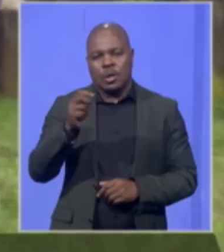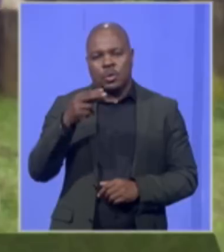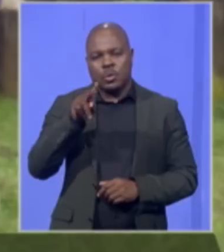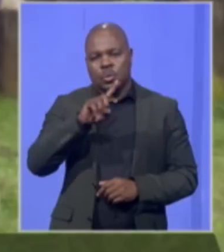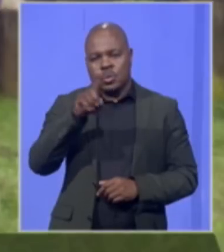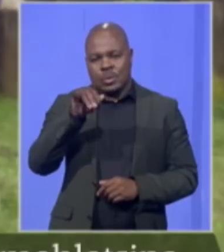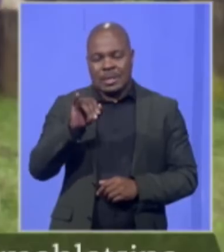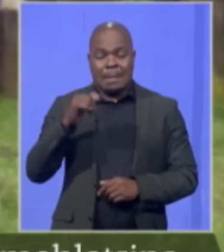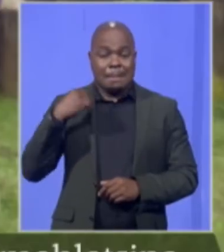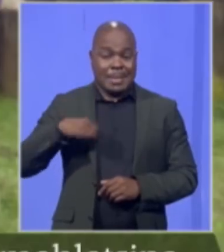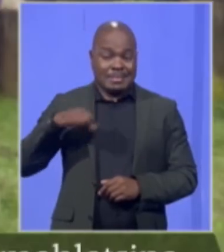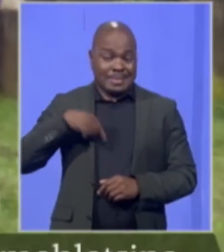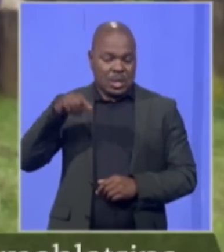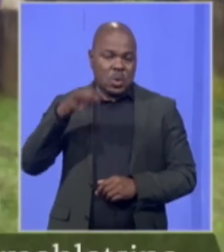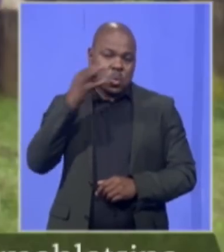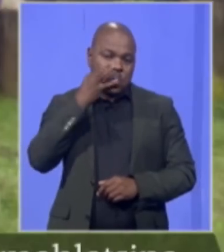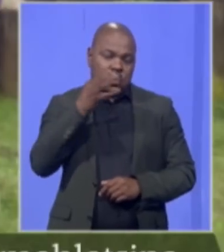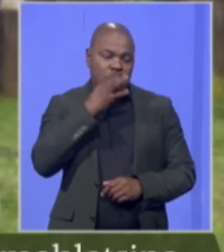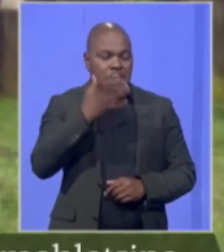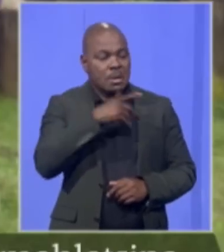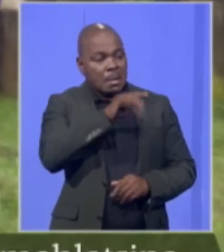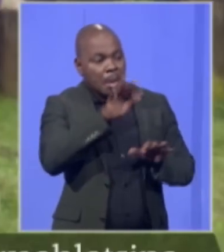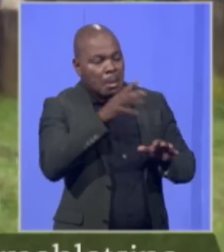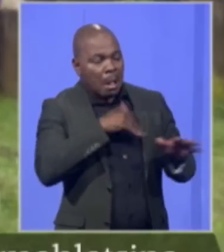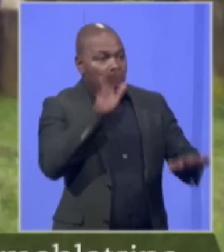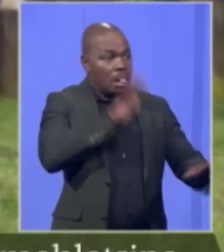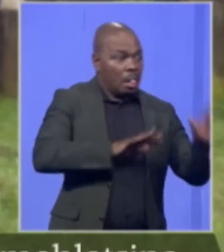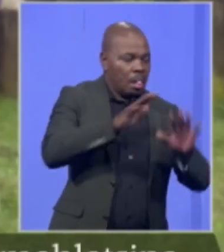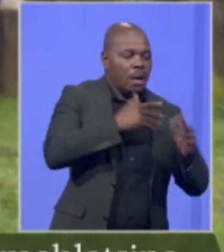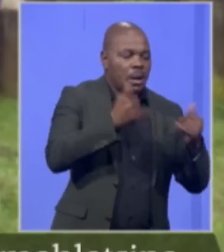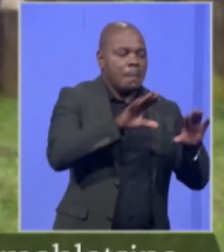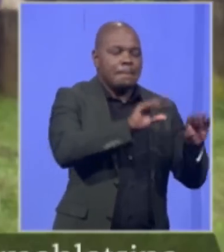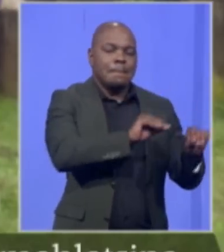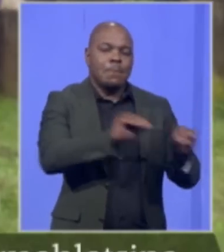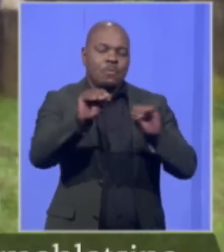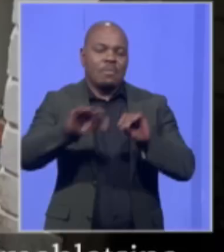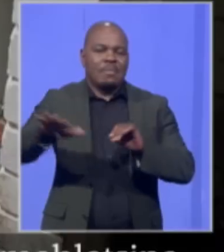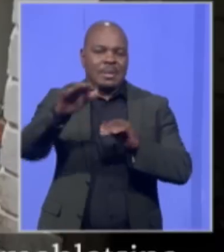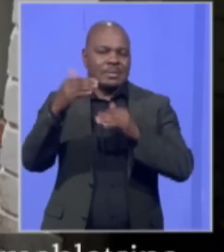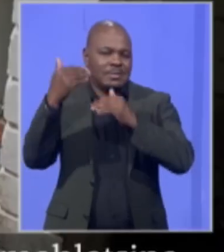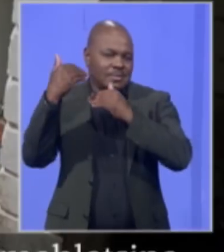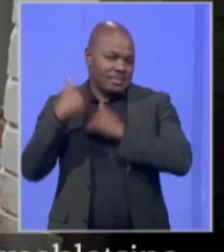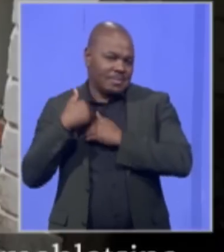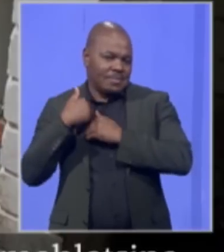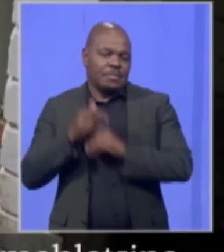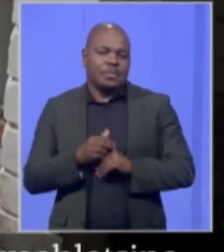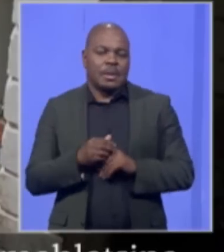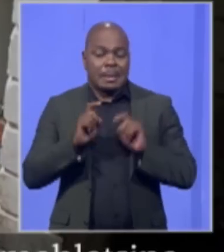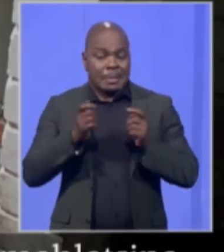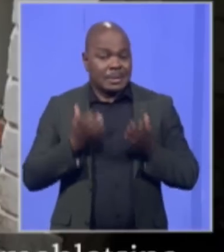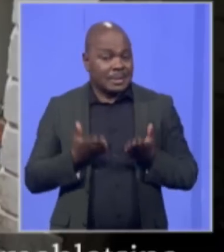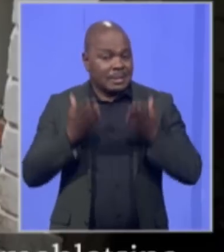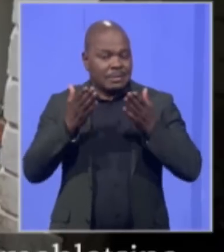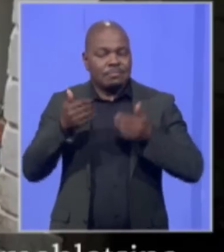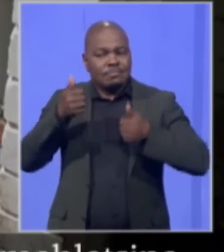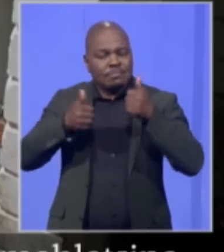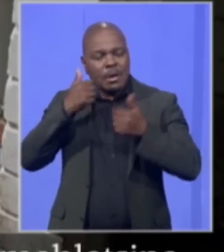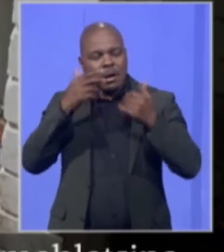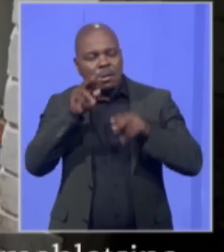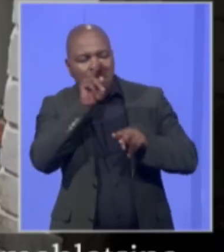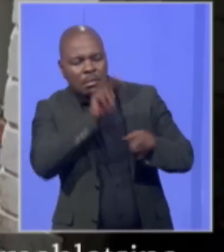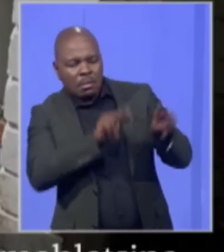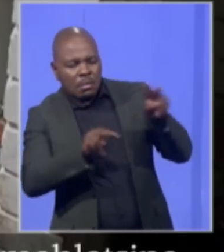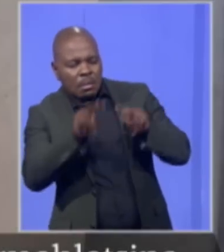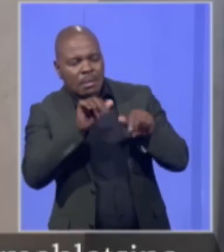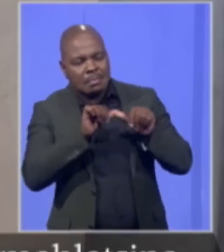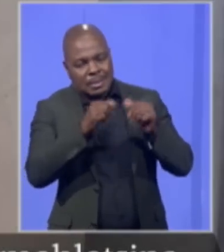ba amehileng kodweng ena ba beilwe dibakeng tse tshireletsehileng mme bahlanka ba tsa pholoso ba ntse ba lekola maemo.